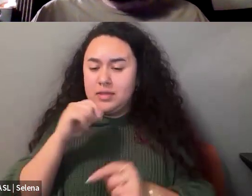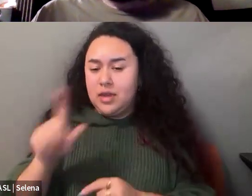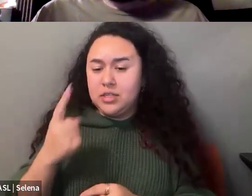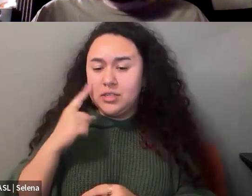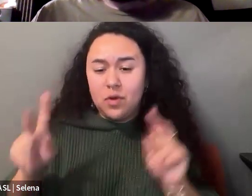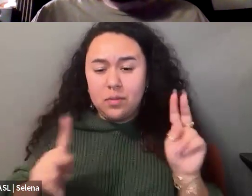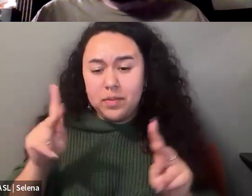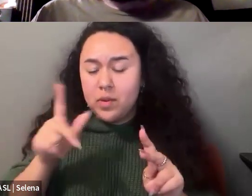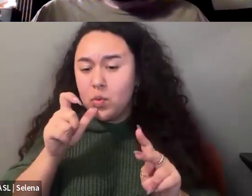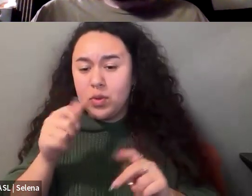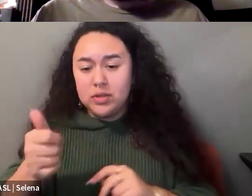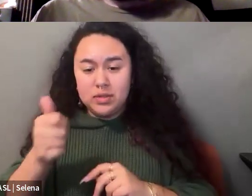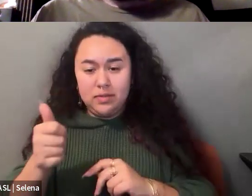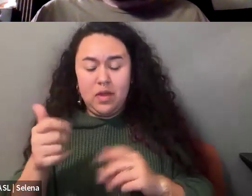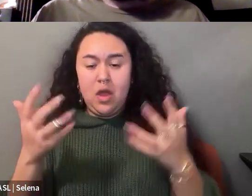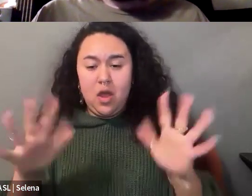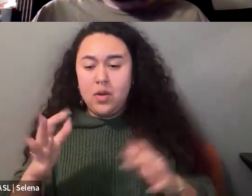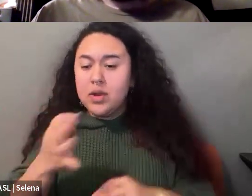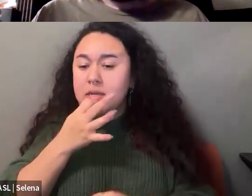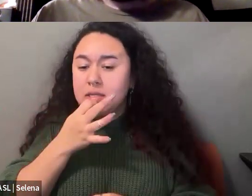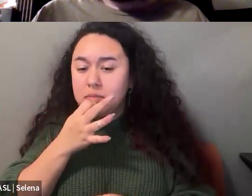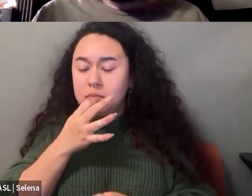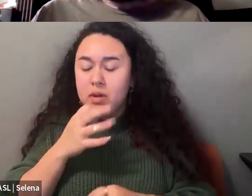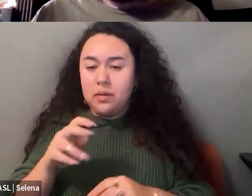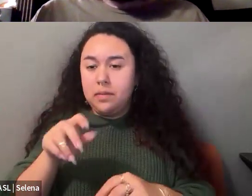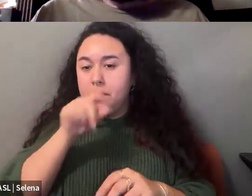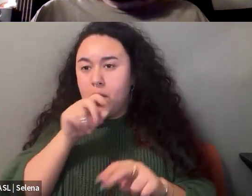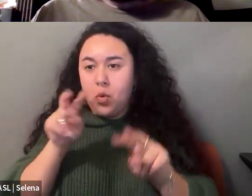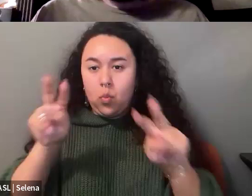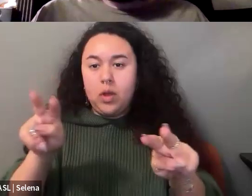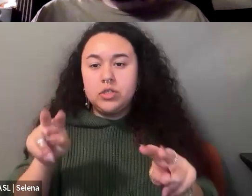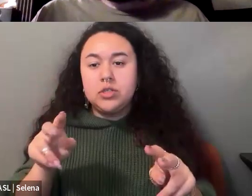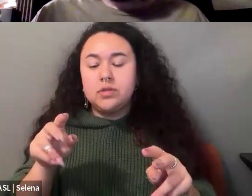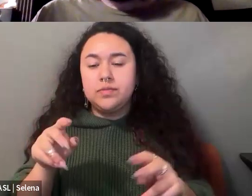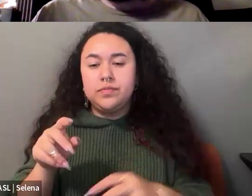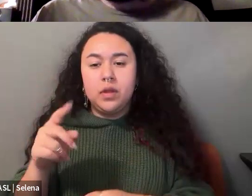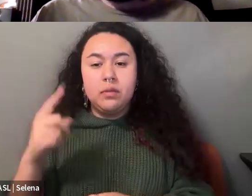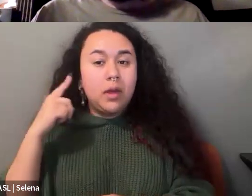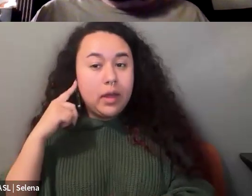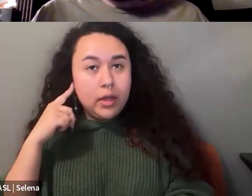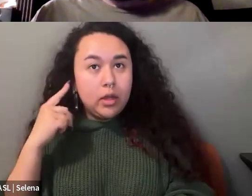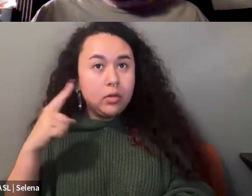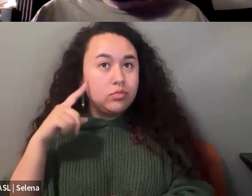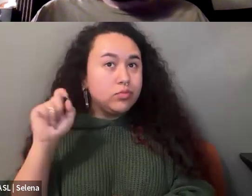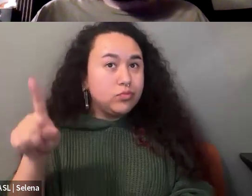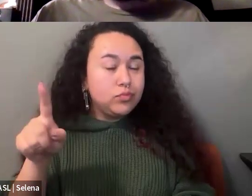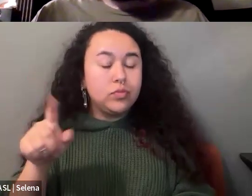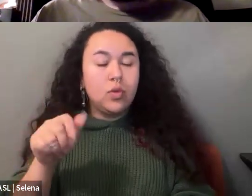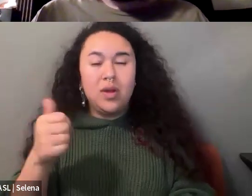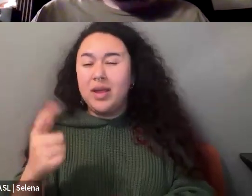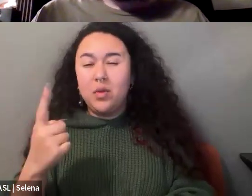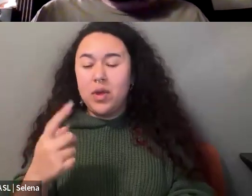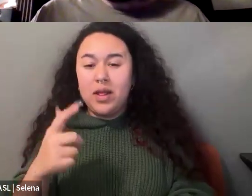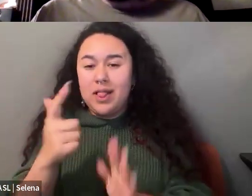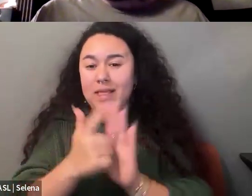for folks who are already expert birders by ear, but it's for anyone who is legally blind, who's interested